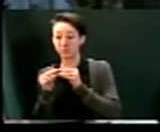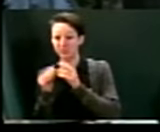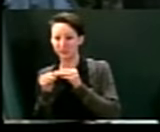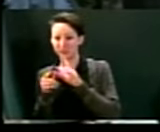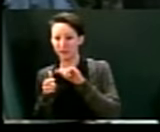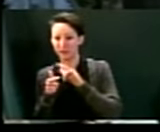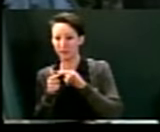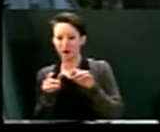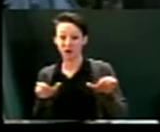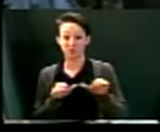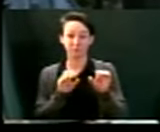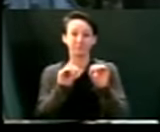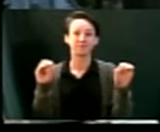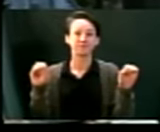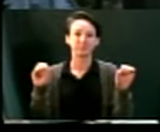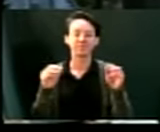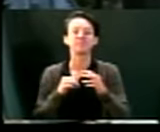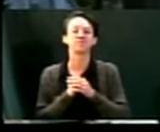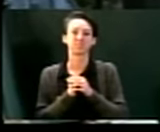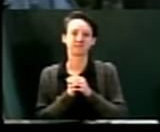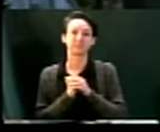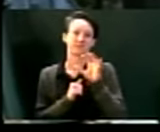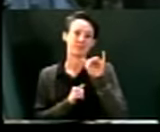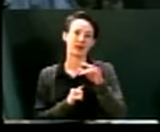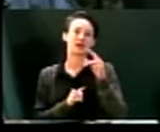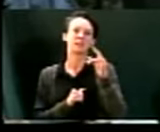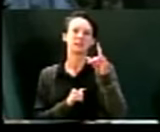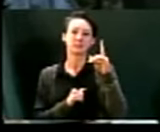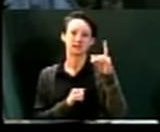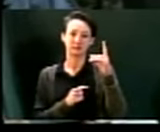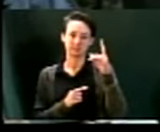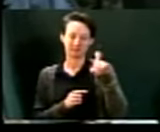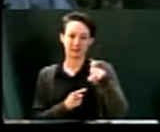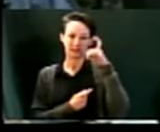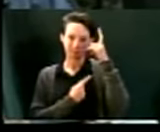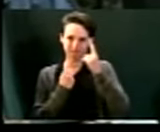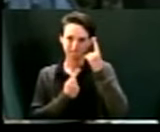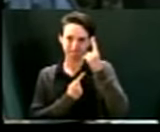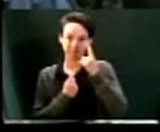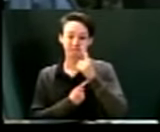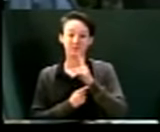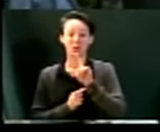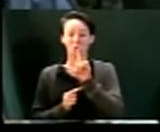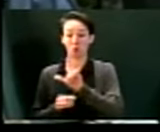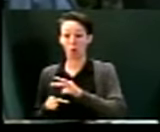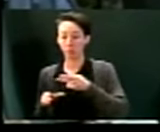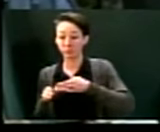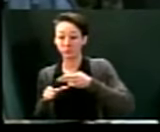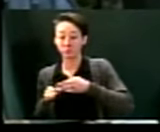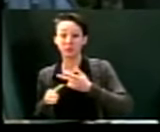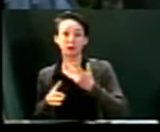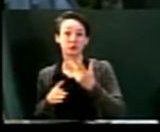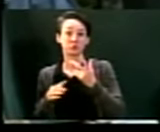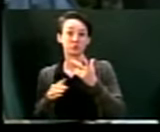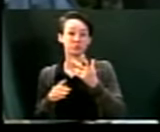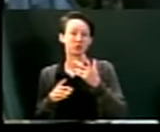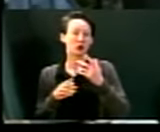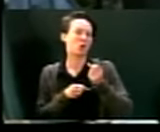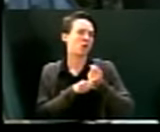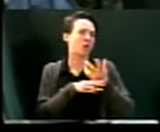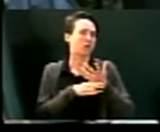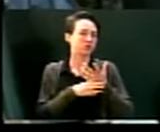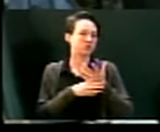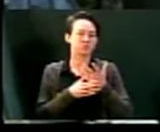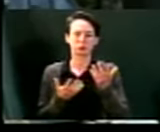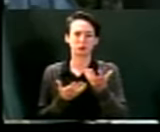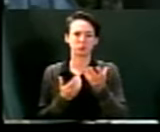is taken. So I think that is something we have to think about as well. We have low participation. What could be the root cause of that? I mean,